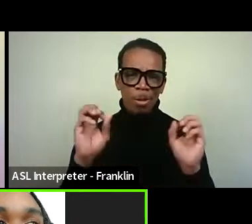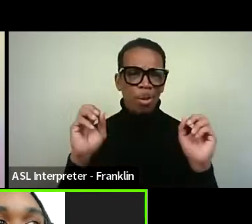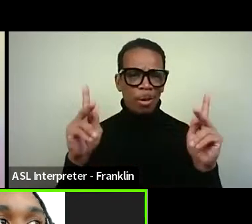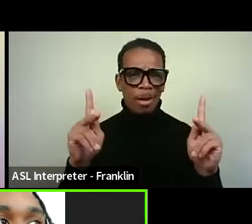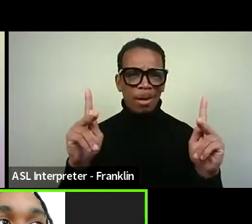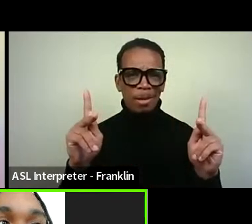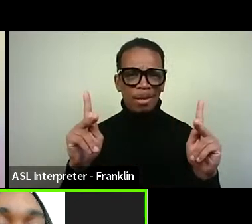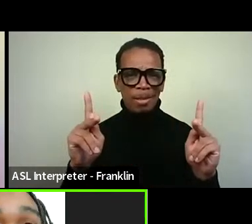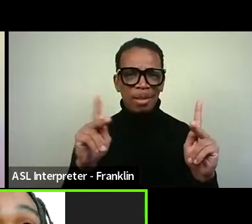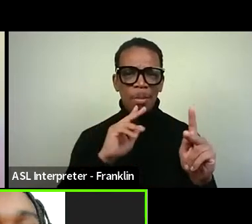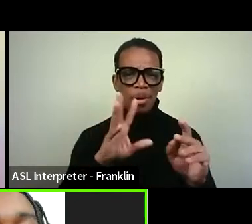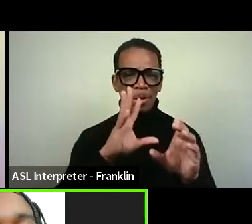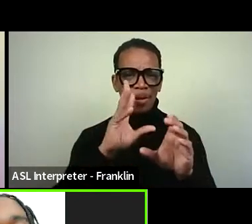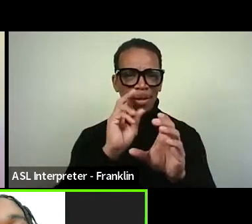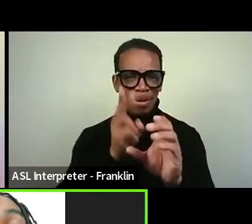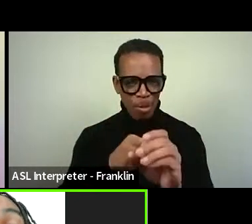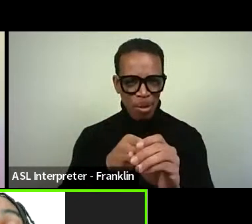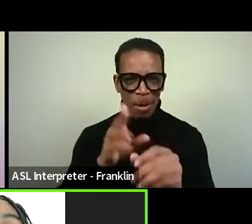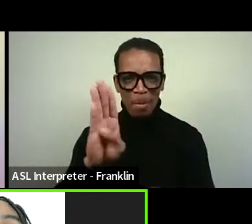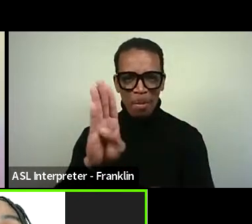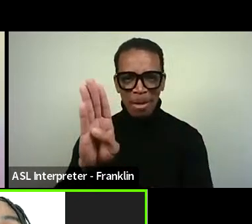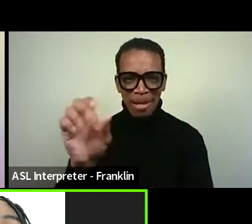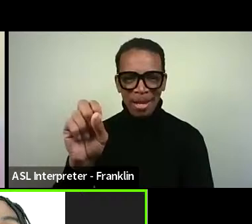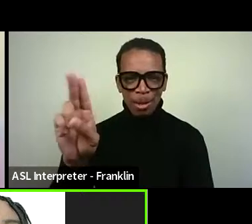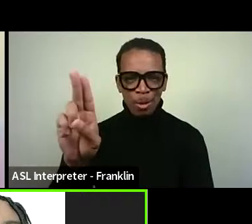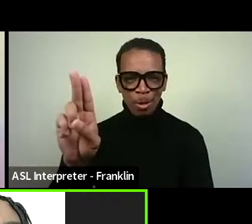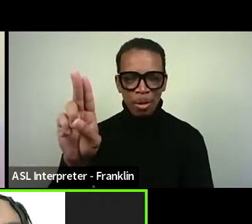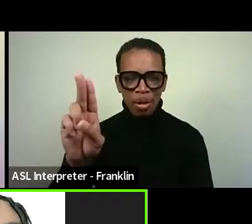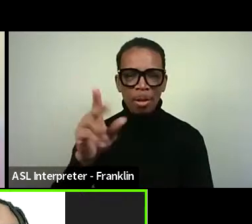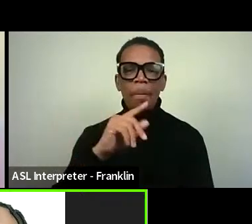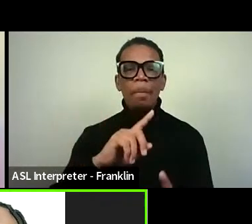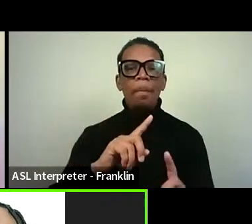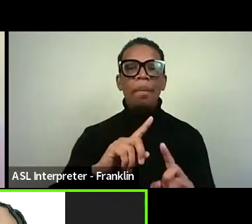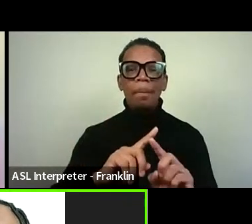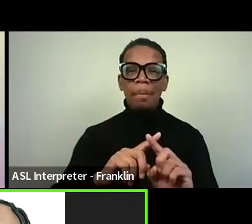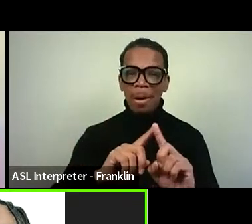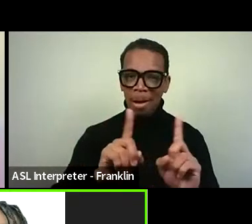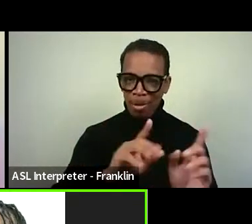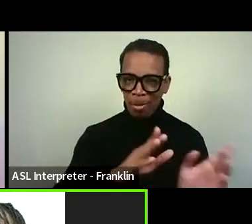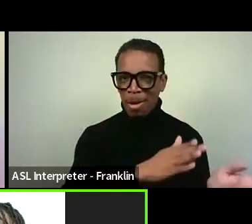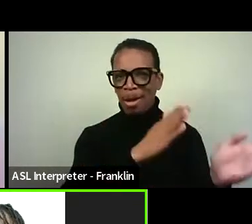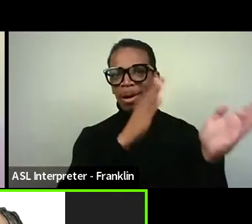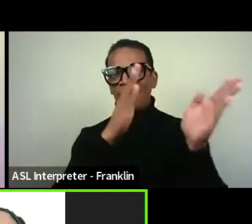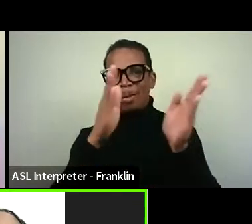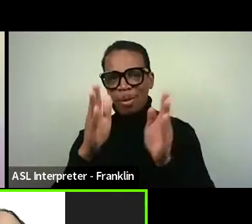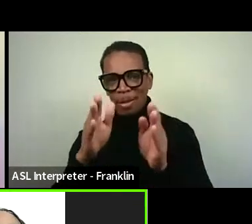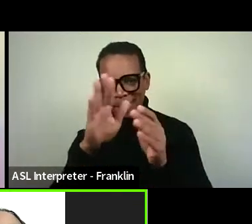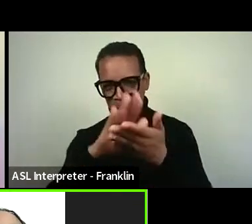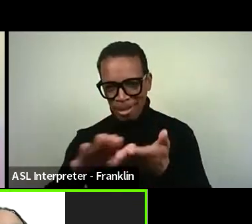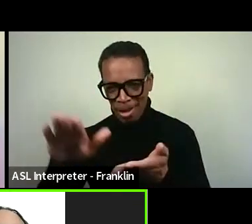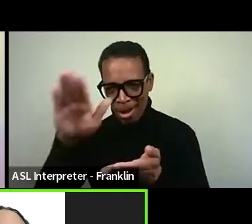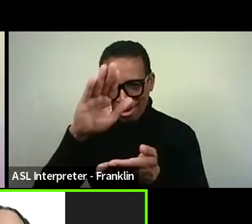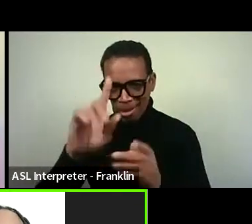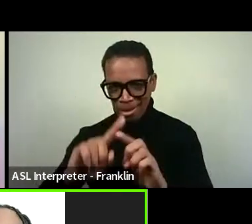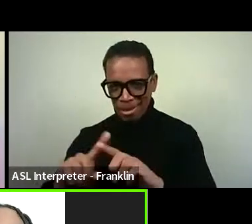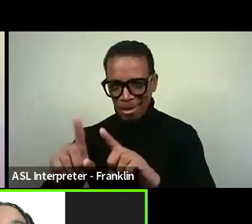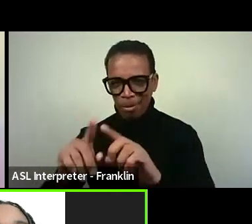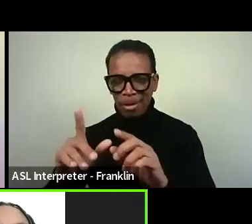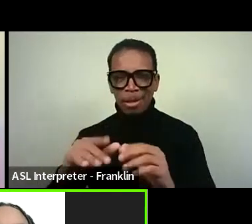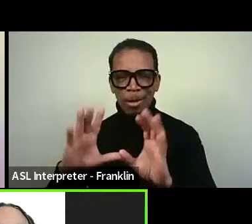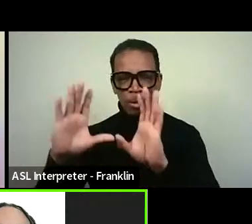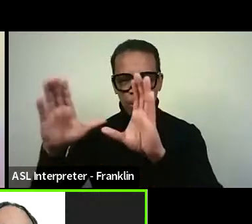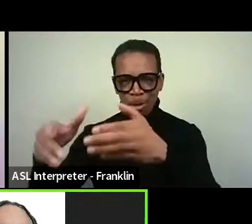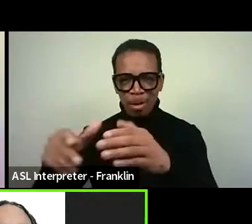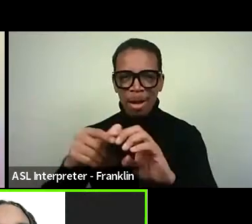BSU. However, when I went to college, that became another conversation, a whole nother demographic. Because as you say, I'm